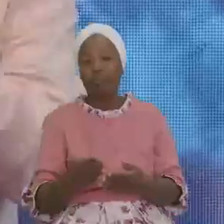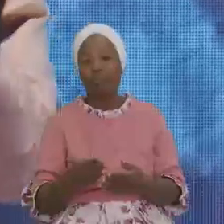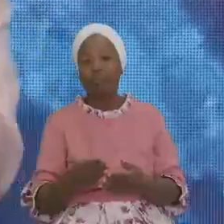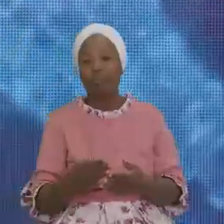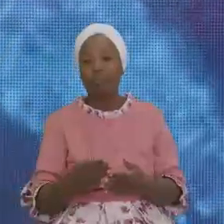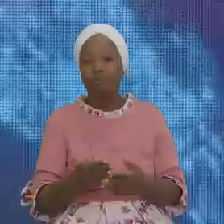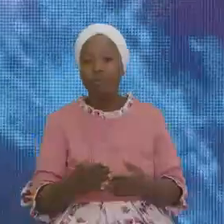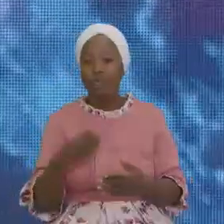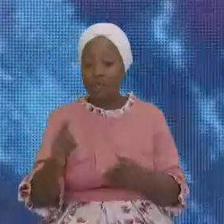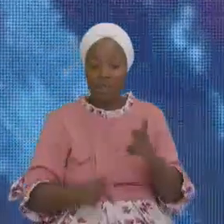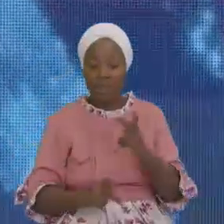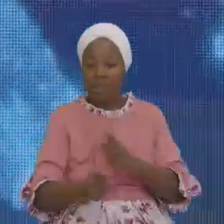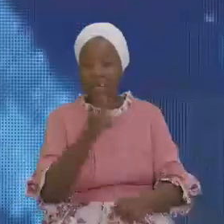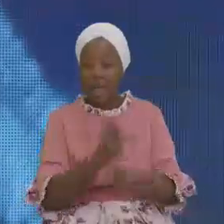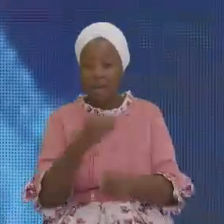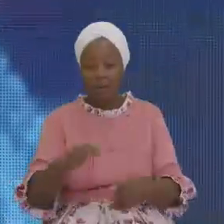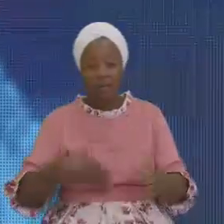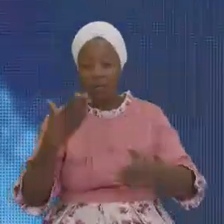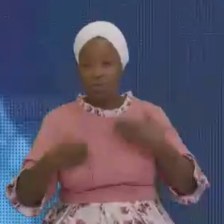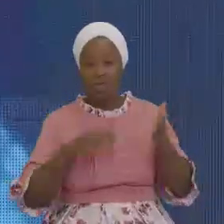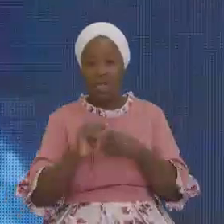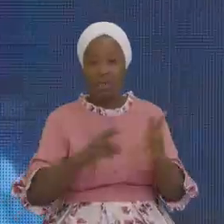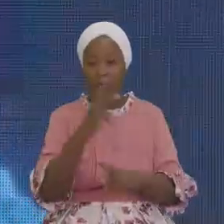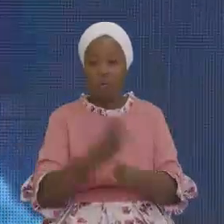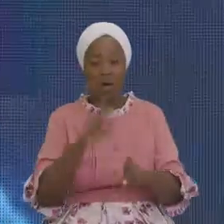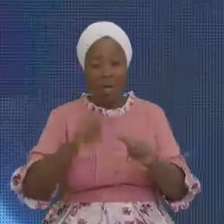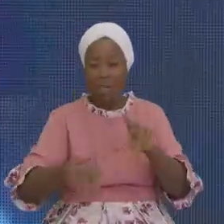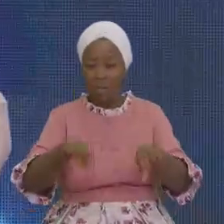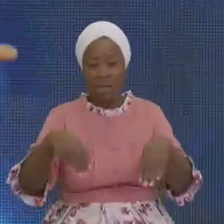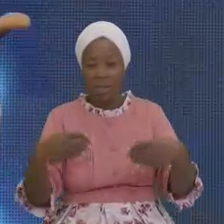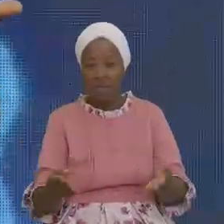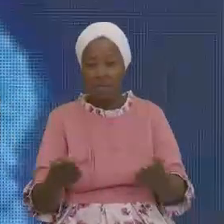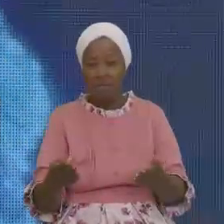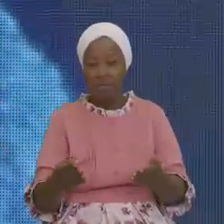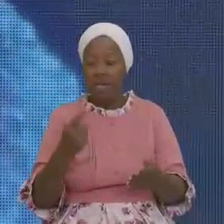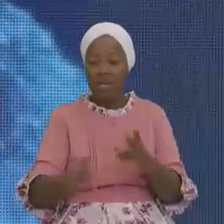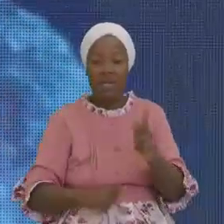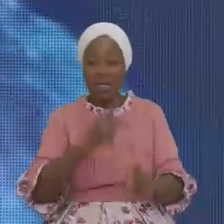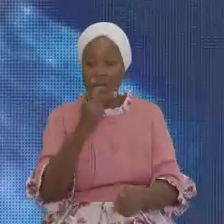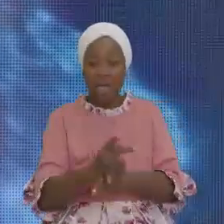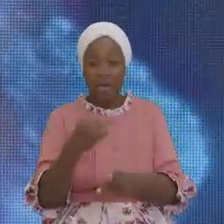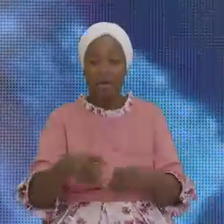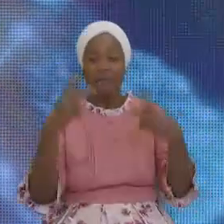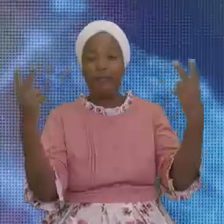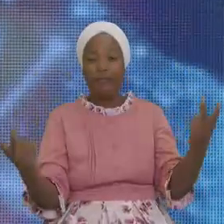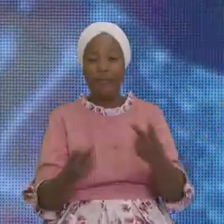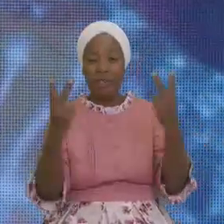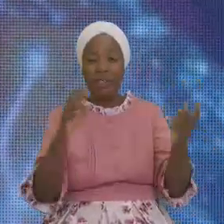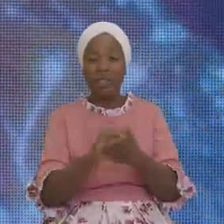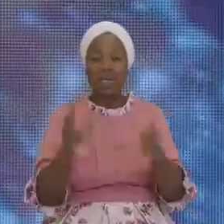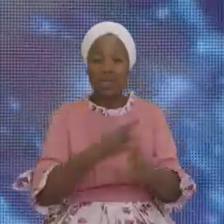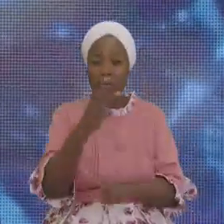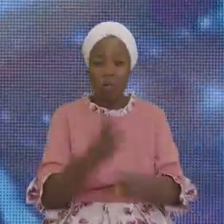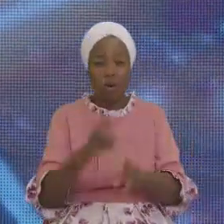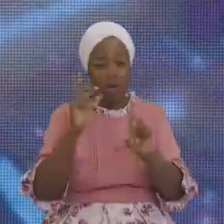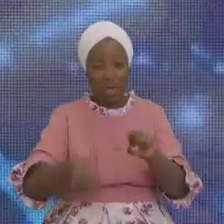The kind of joy that the world cannot give. The kind of victory that the world cannot give.